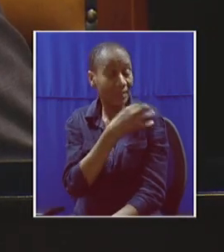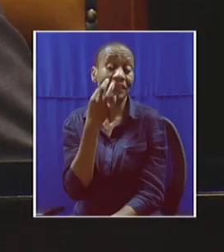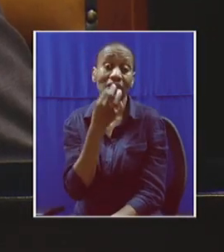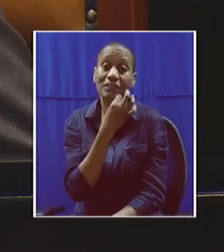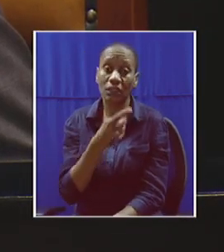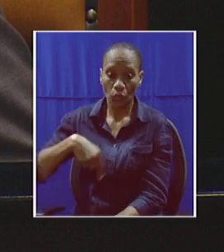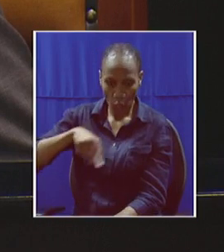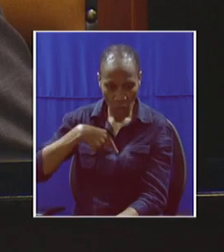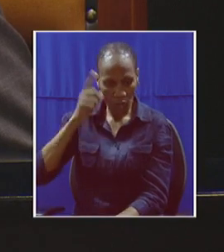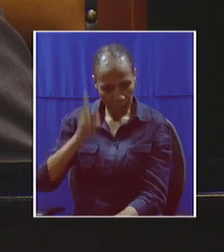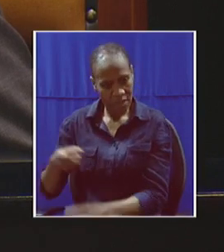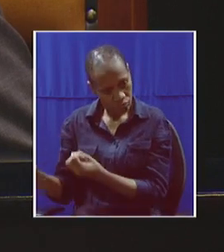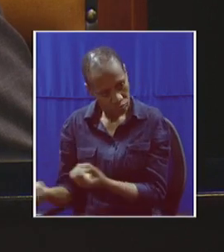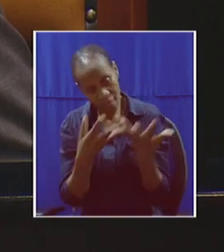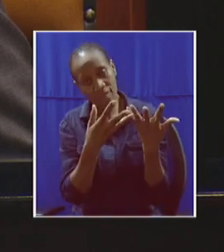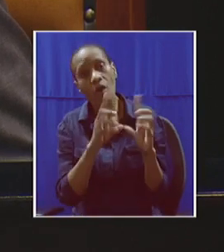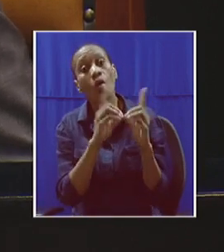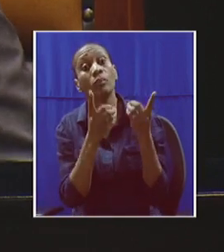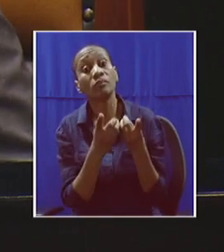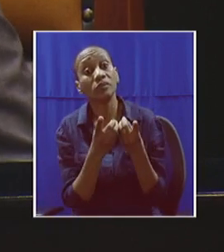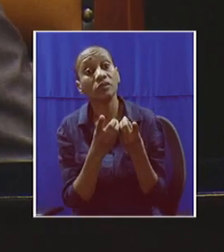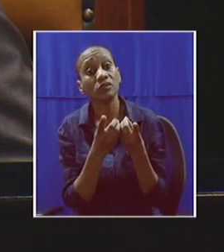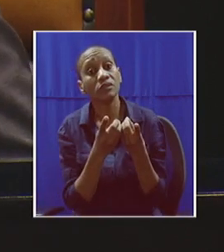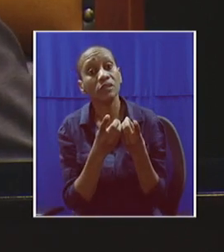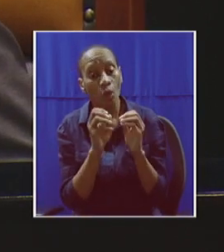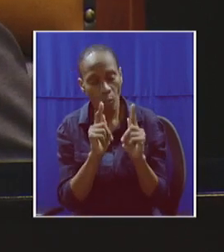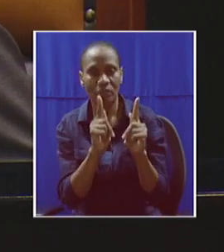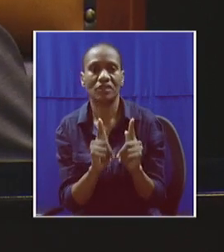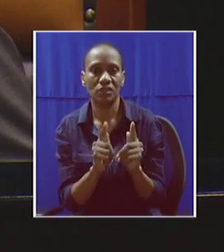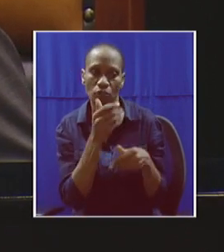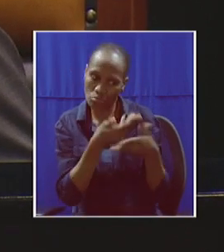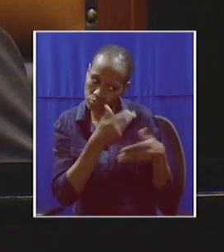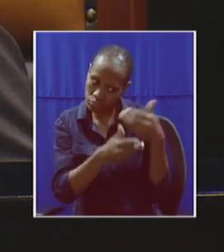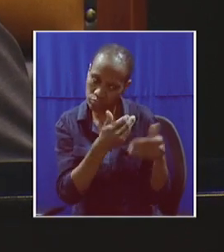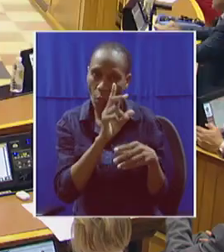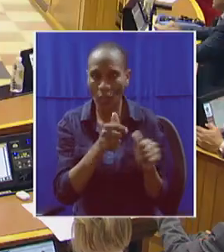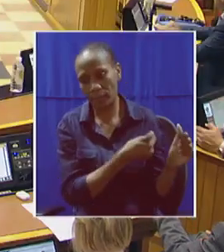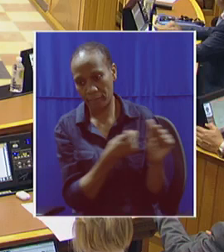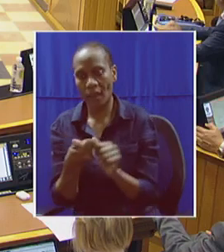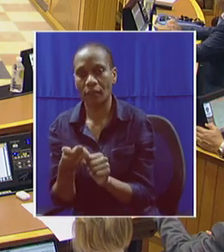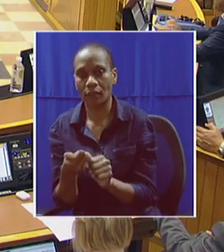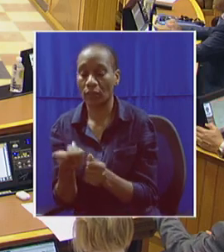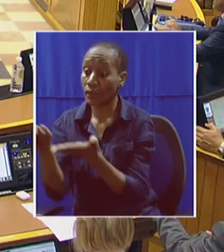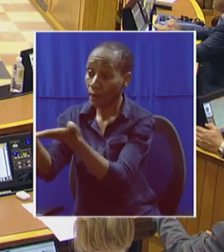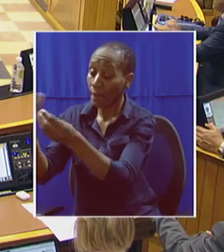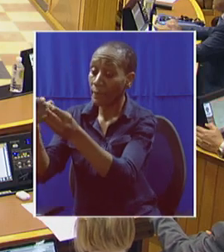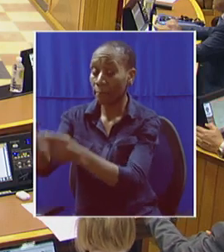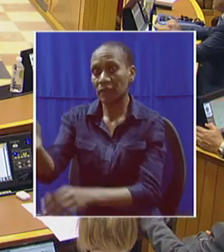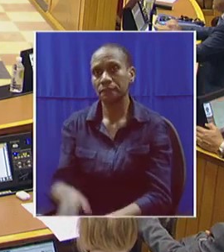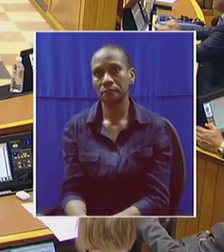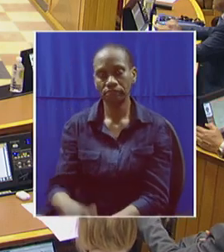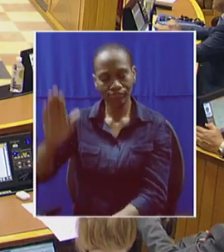we must give the minister that opportunity to do so honorable member you have had your hand up house